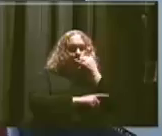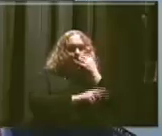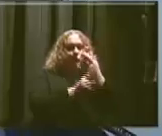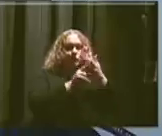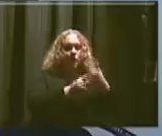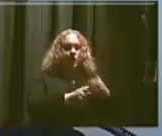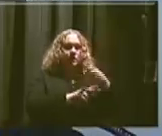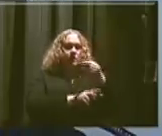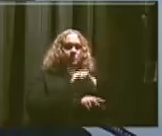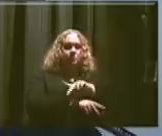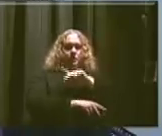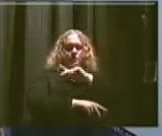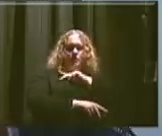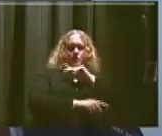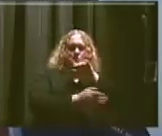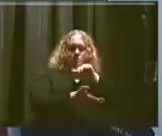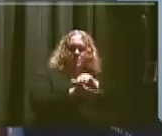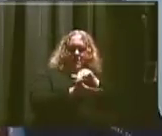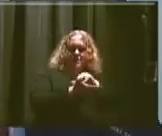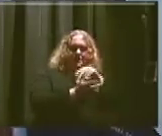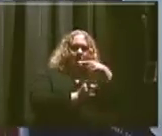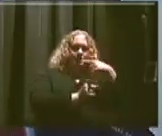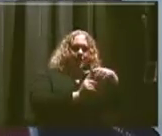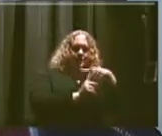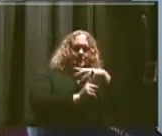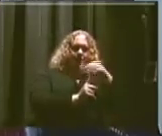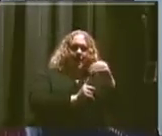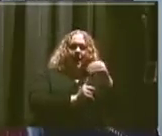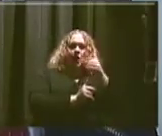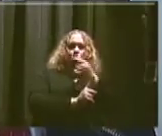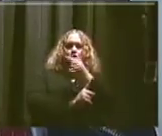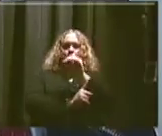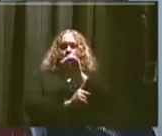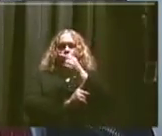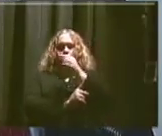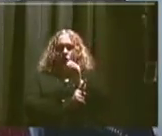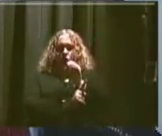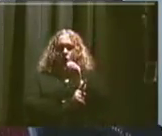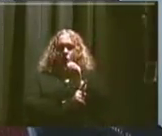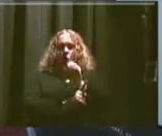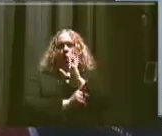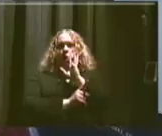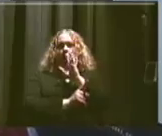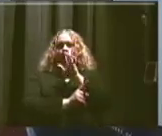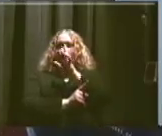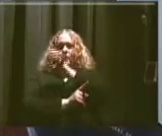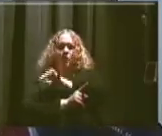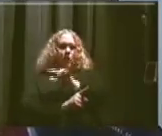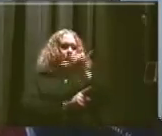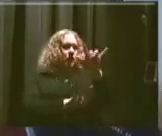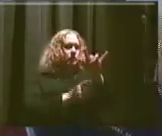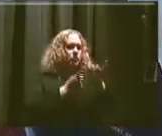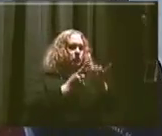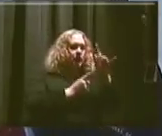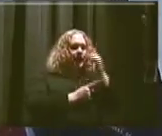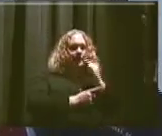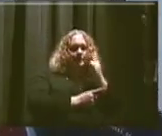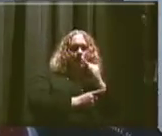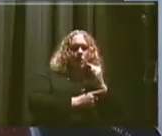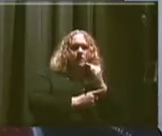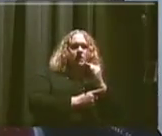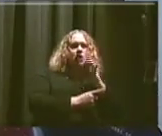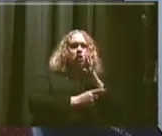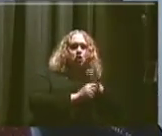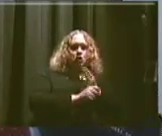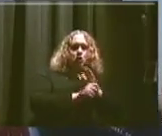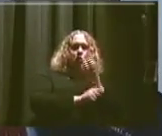to California by Google to use one of his apps on the International Space Station to assist in launch. I told Mr. Jones